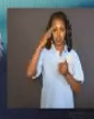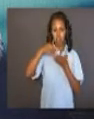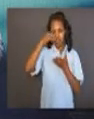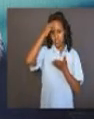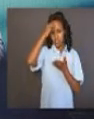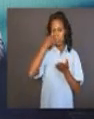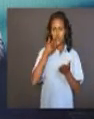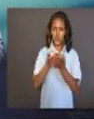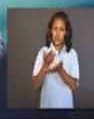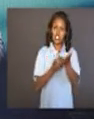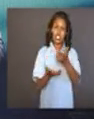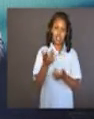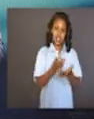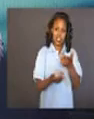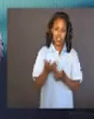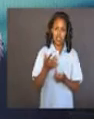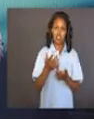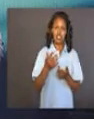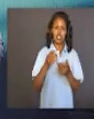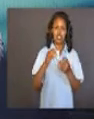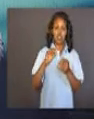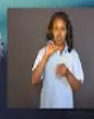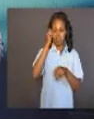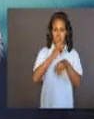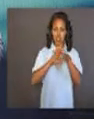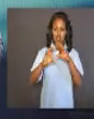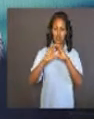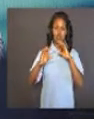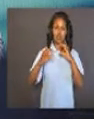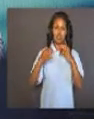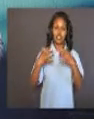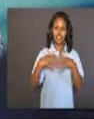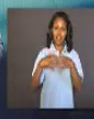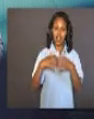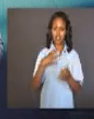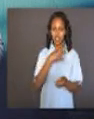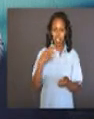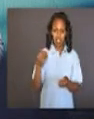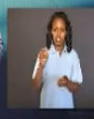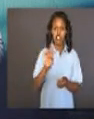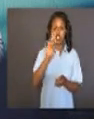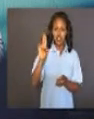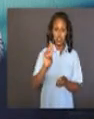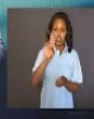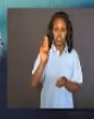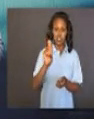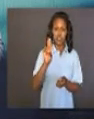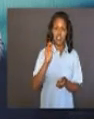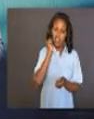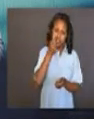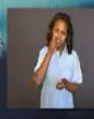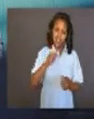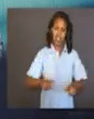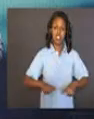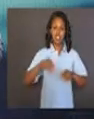a good deal about vacuum tube devices and their uses in